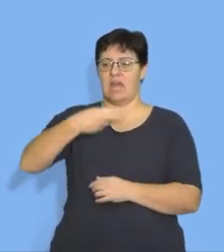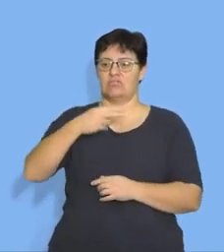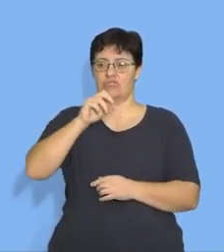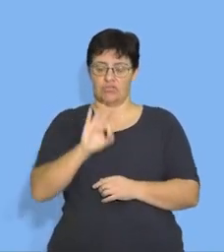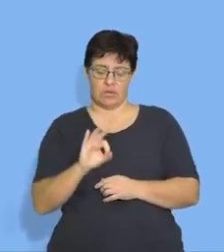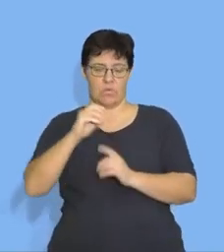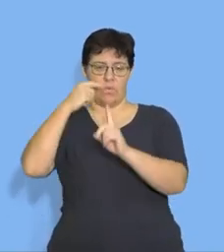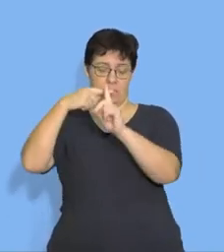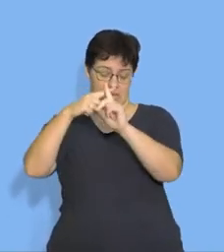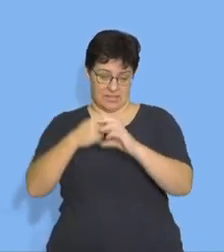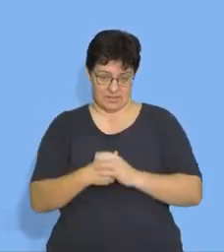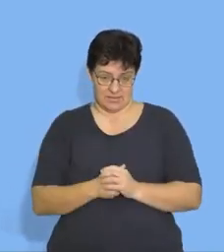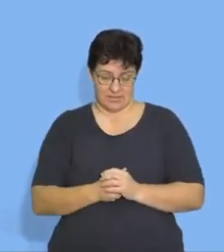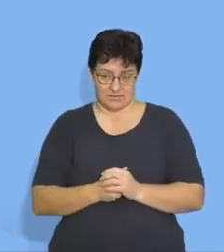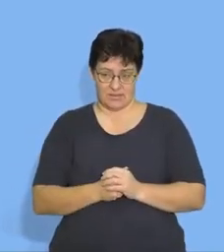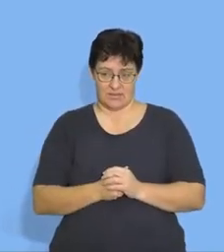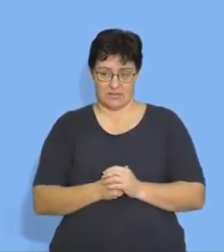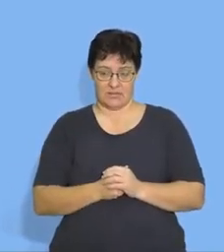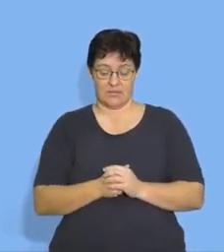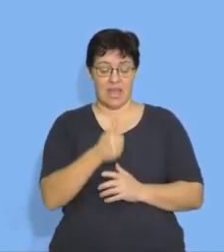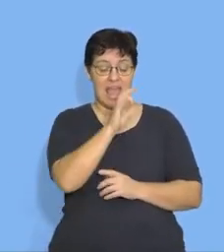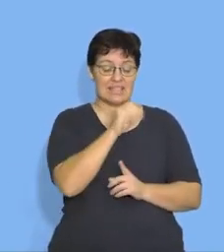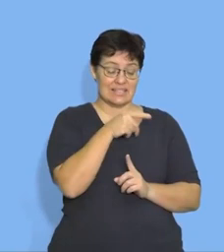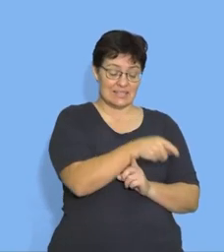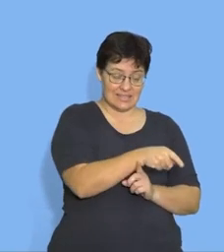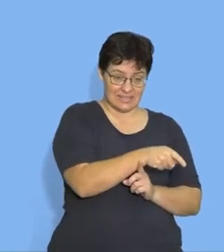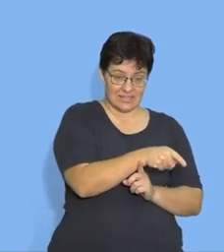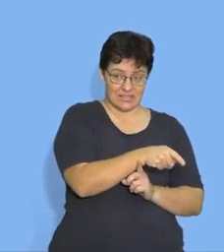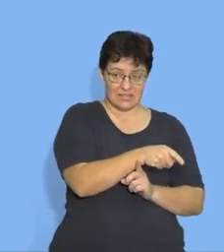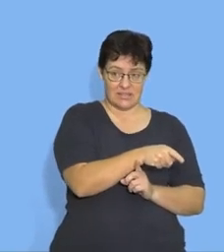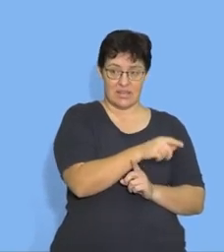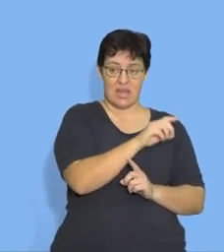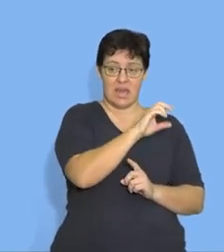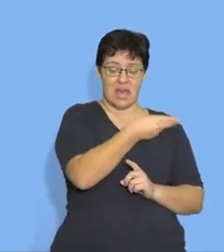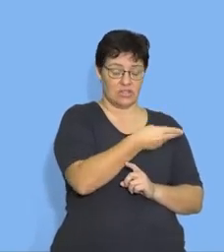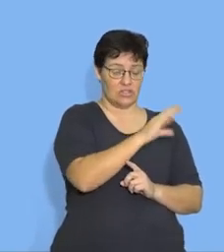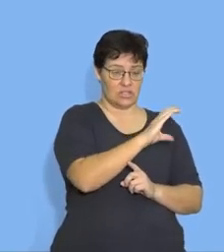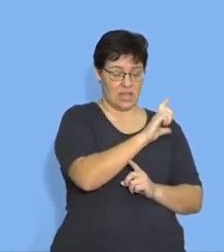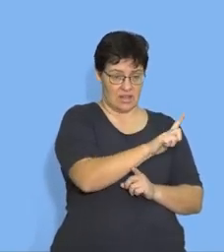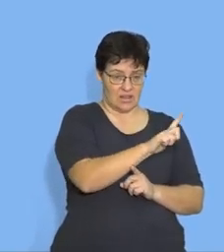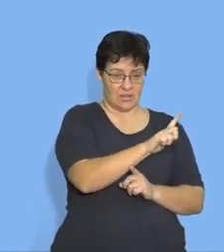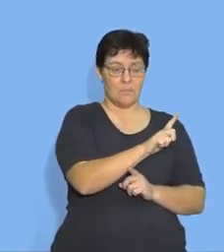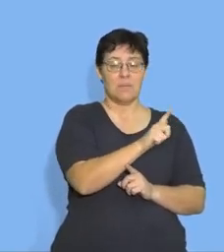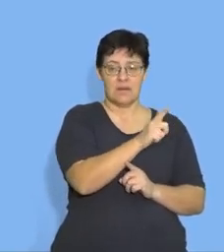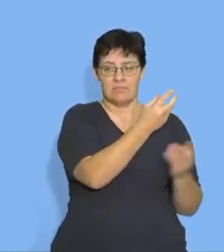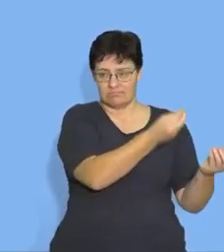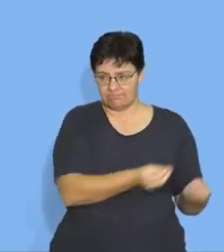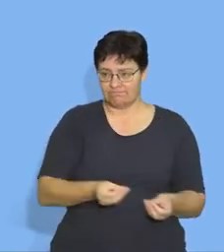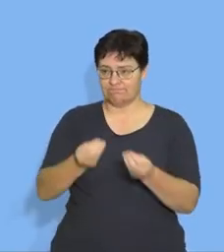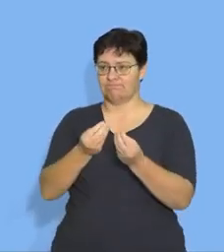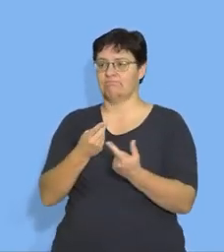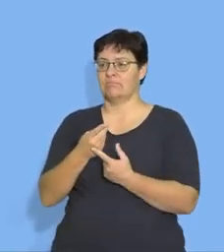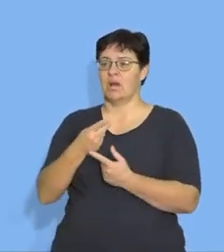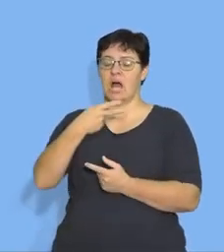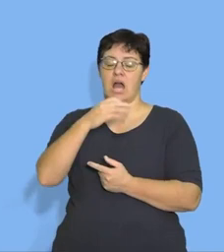So this acid, which is hydrochloric acid, is a substance that actually produces a hydronium ion. So this reaction